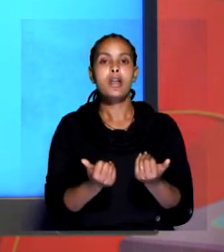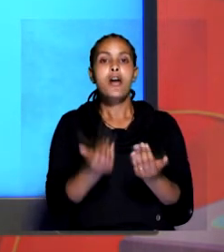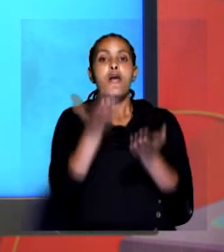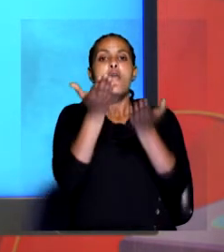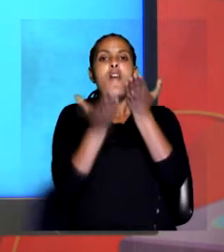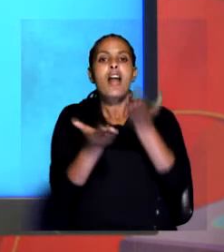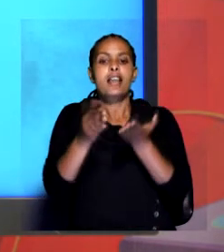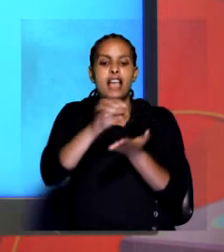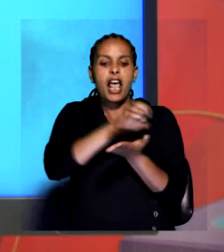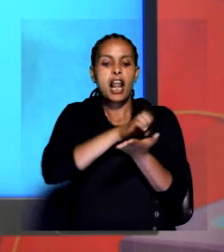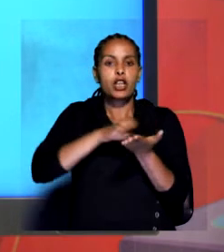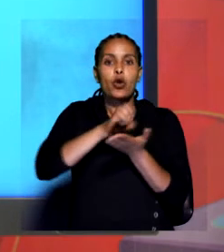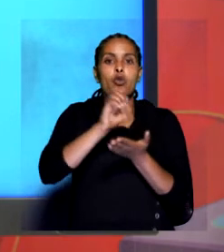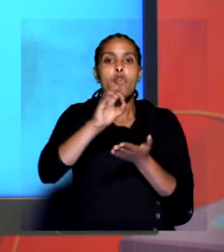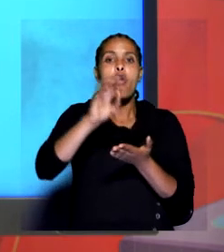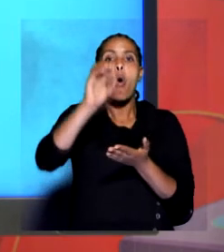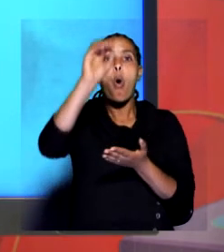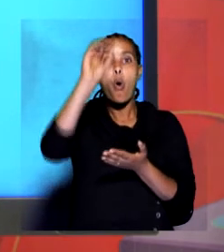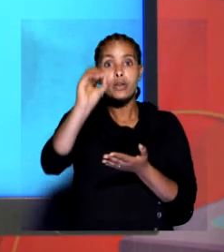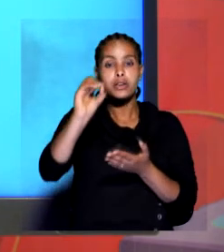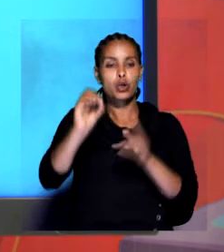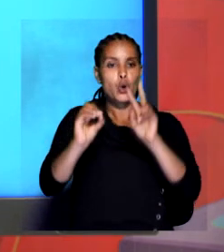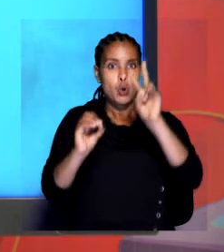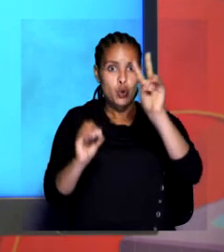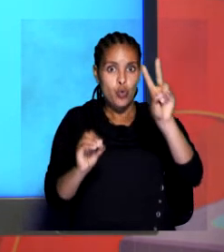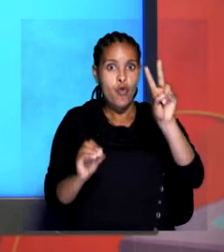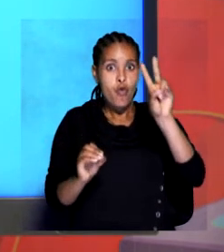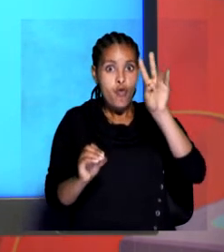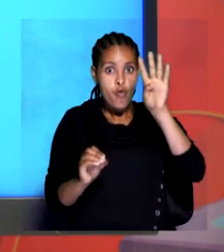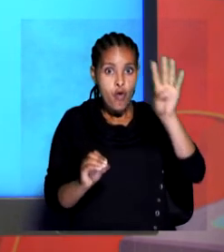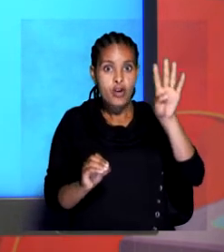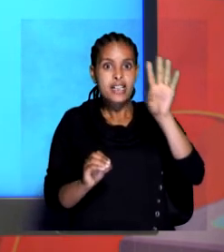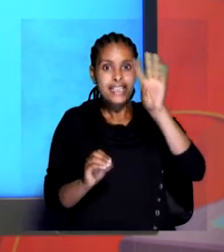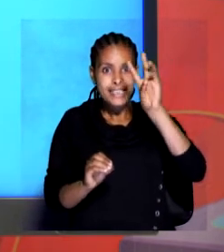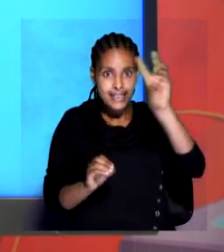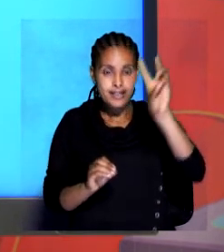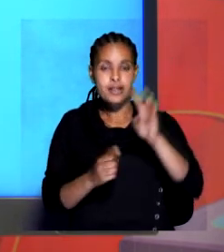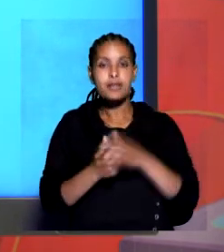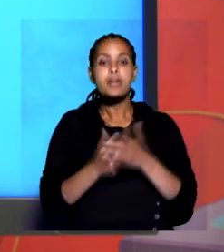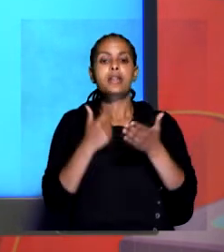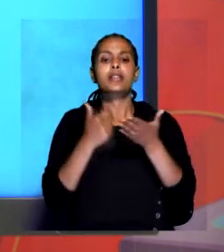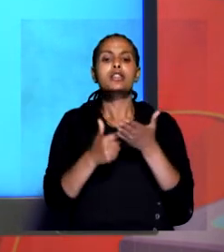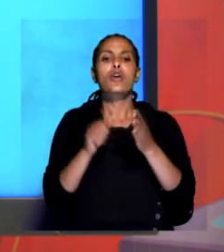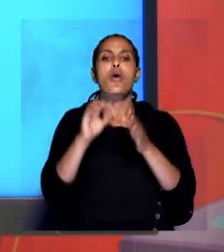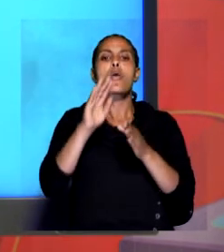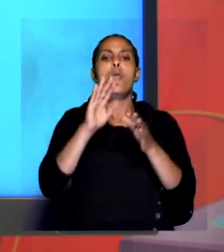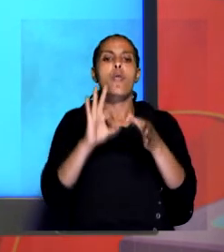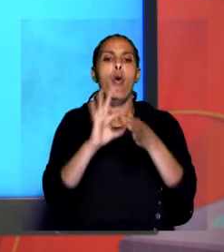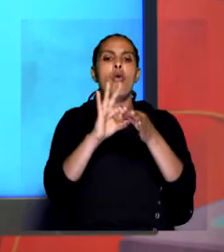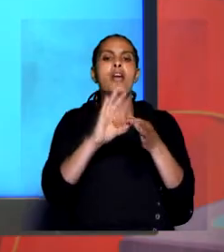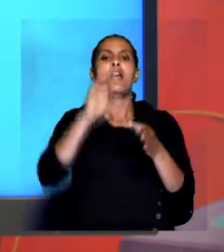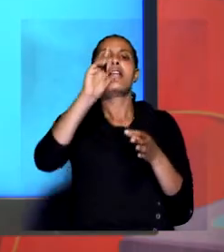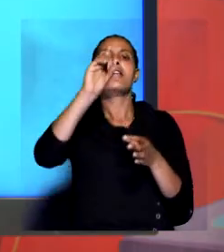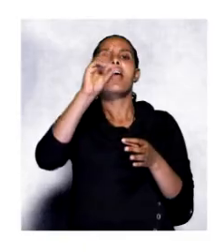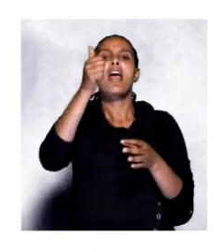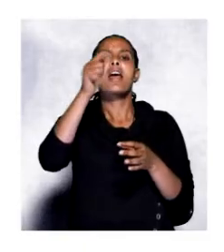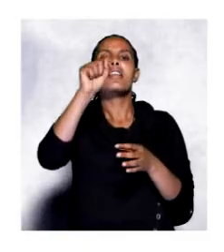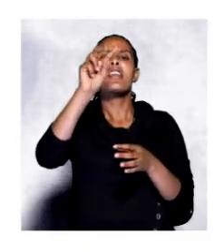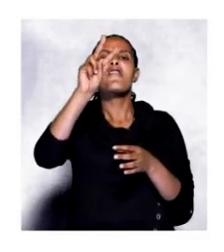valence electron of oxygen is 6, 2, 4, 6. This bond is